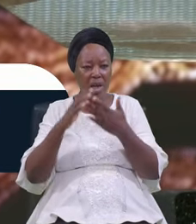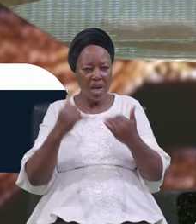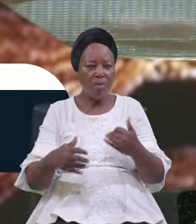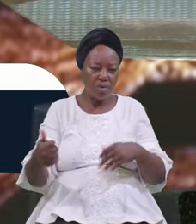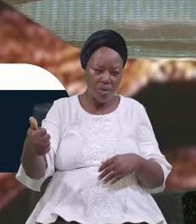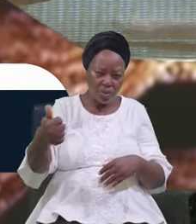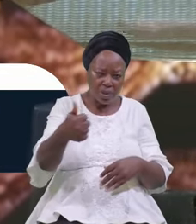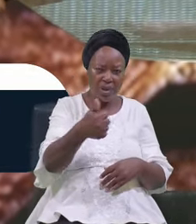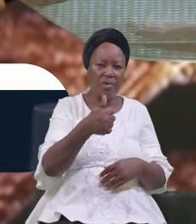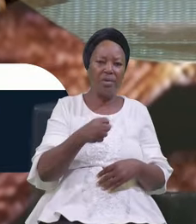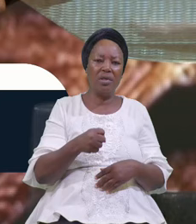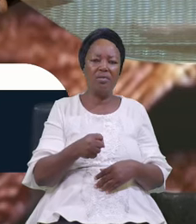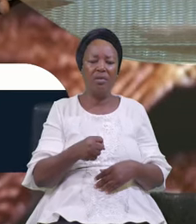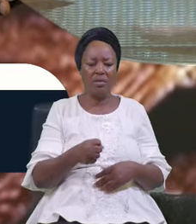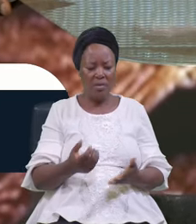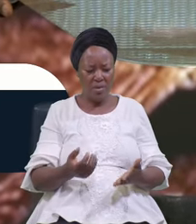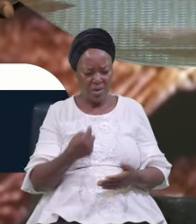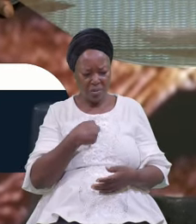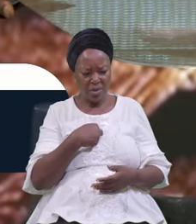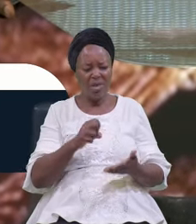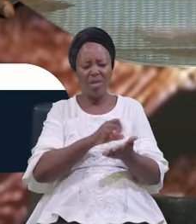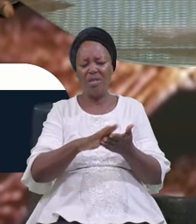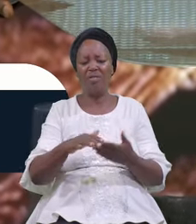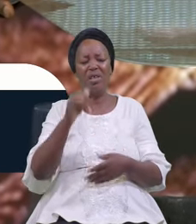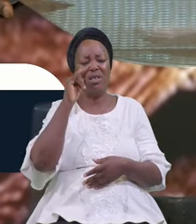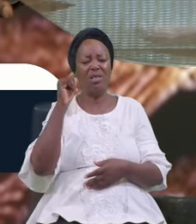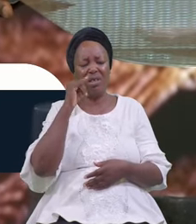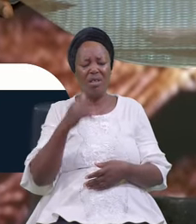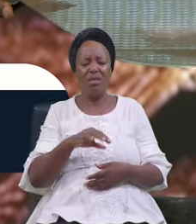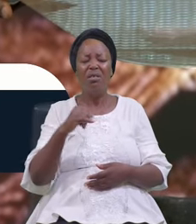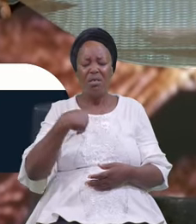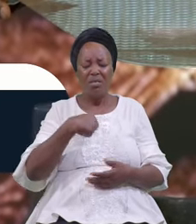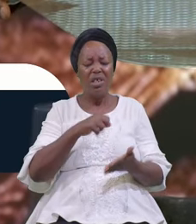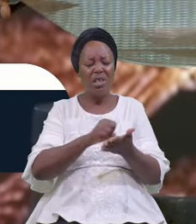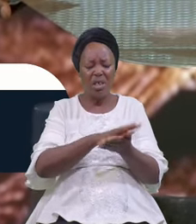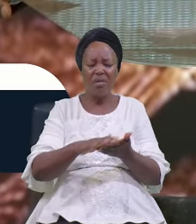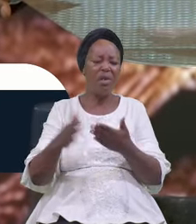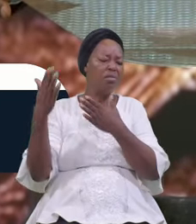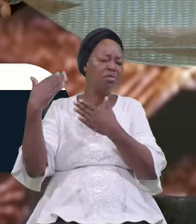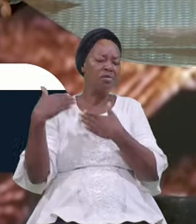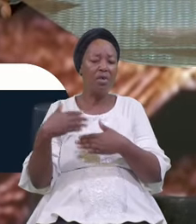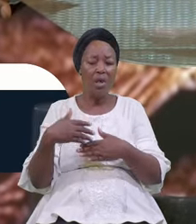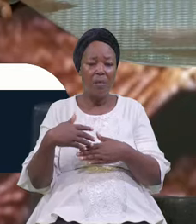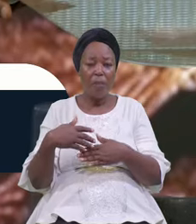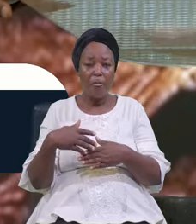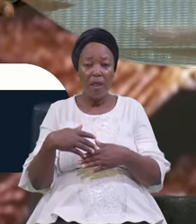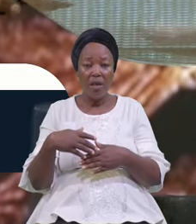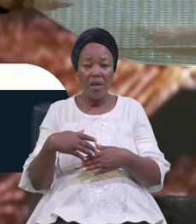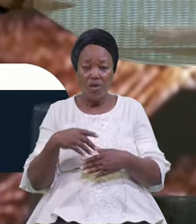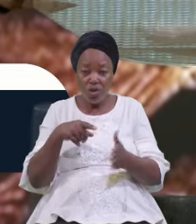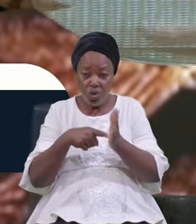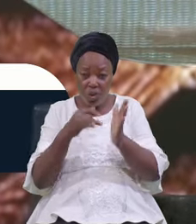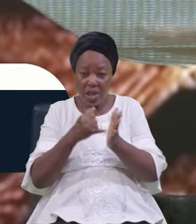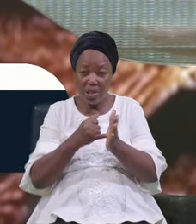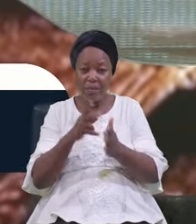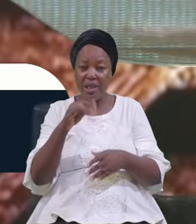it by the life you live today. Demonstrate it by the behavior you carry out